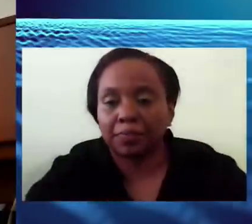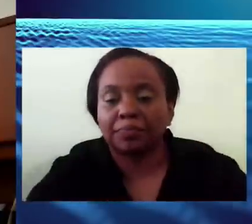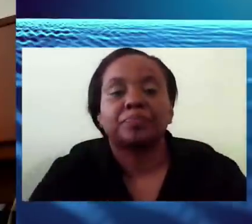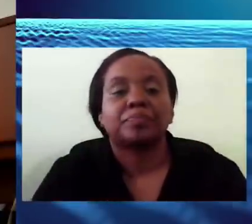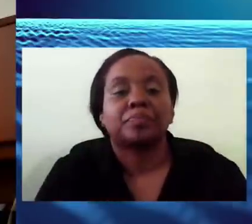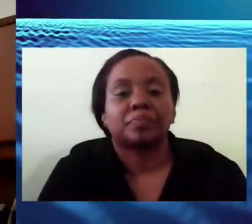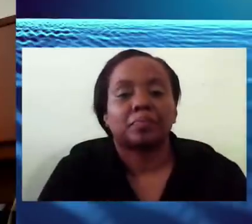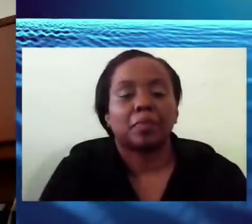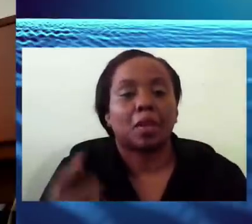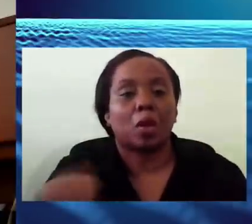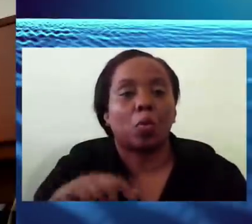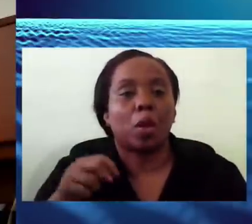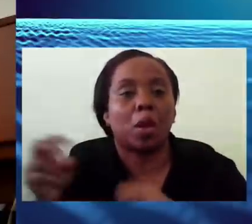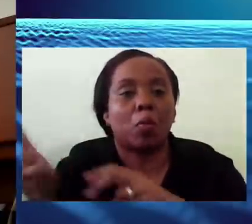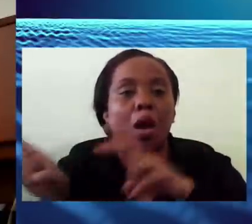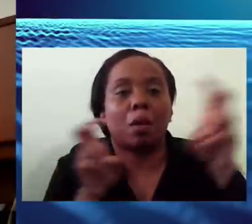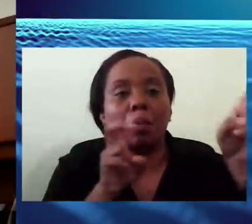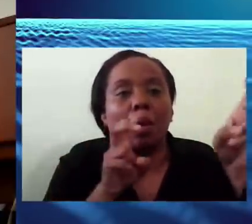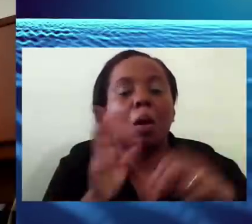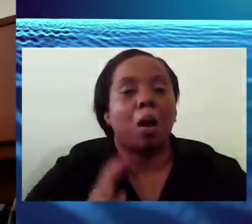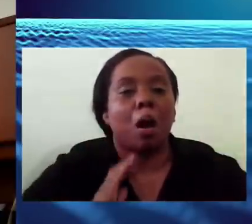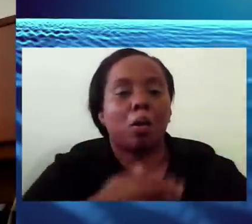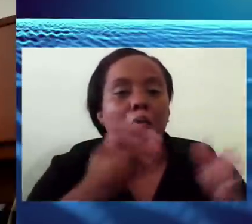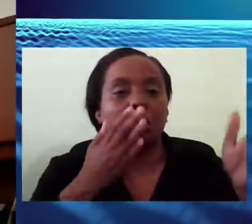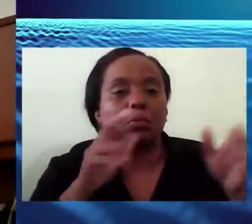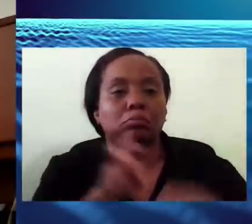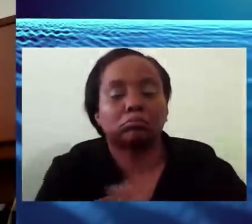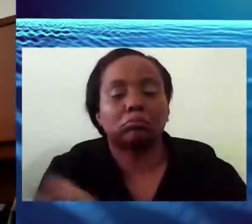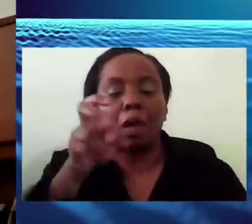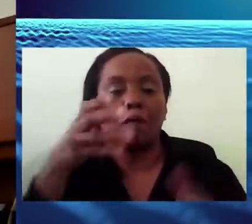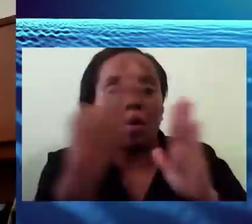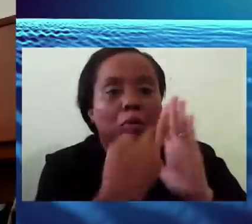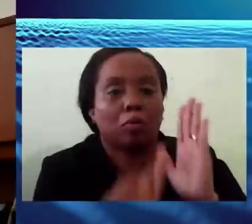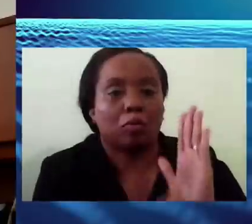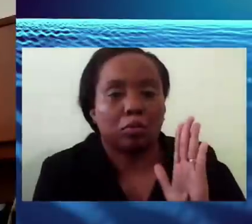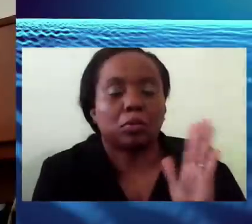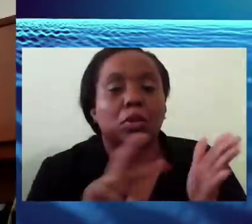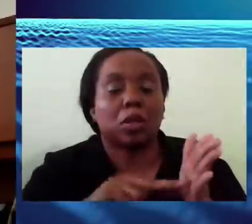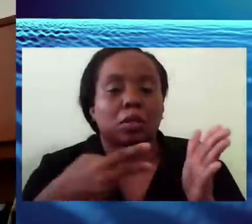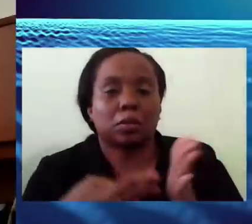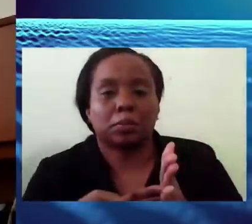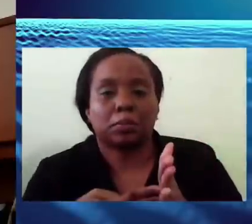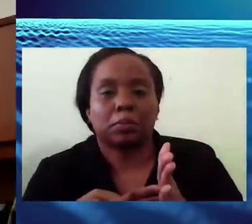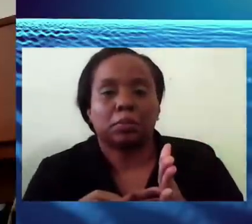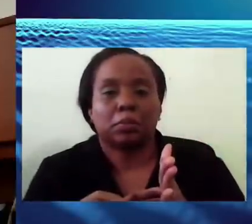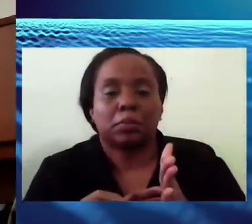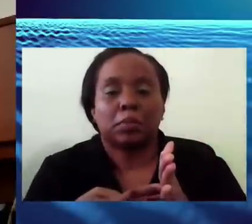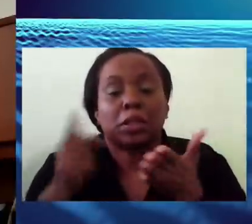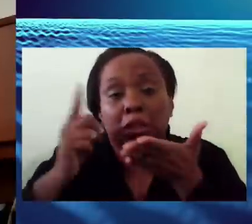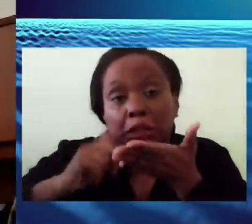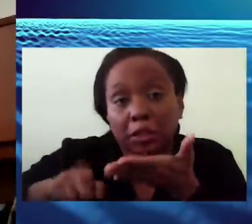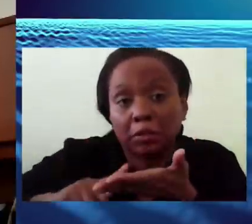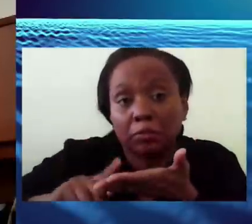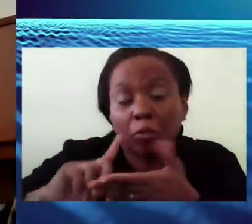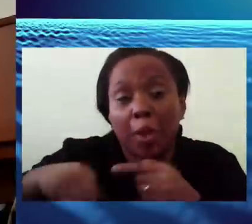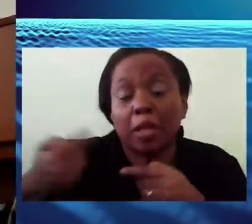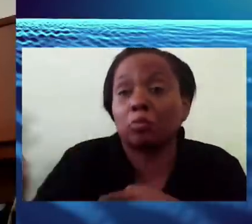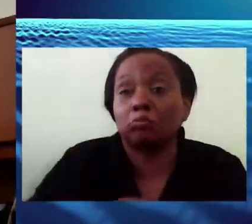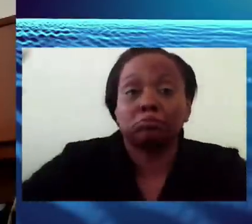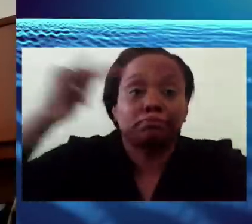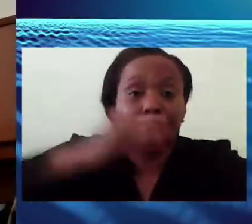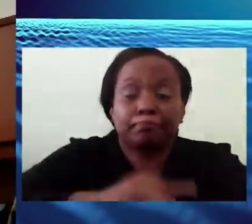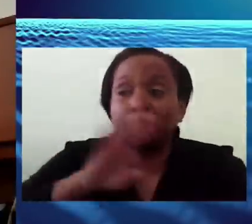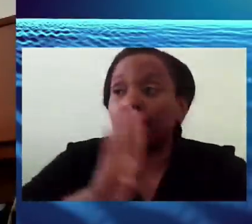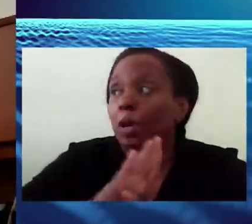upload our travel protocols and then shifts the burden of proof onto the check-in process prior to arrival in Barbados and then